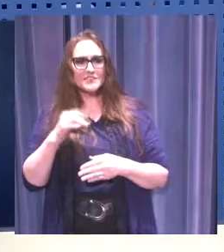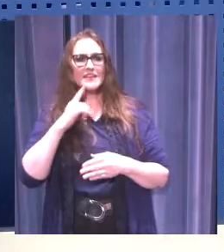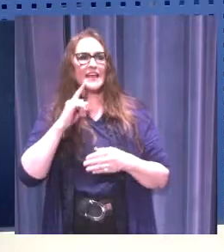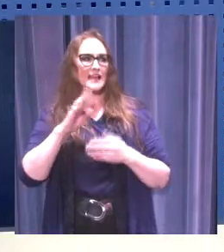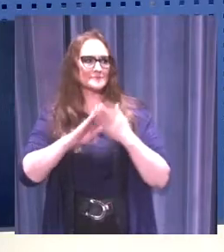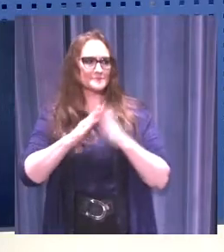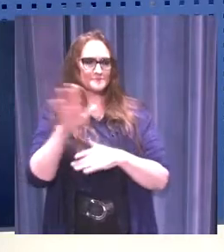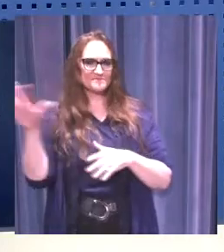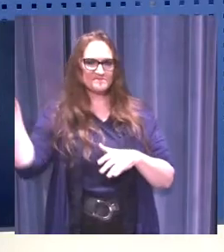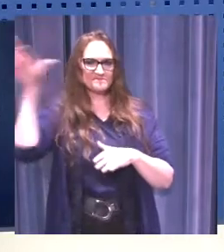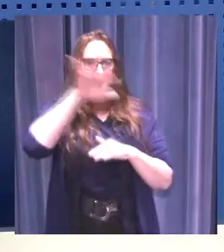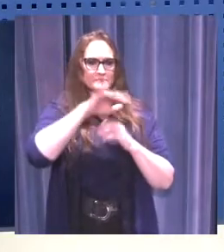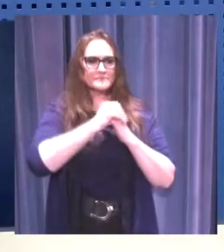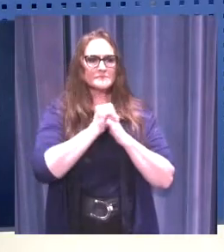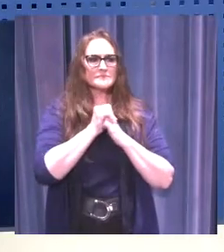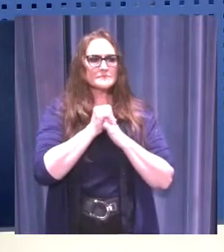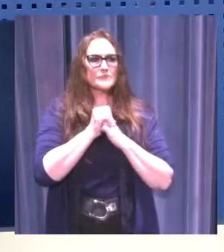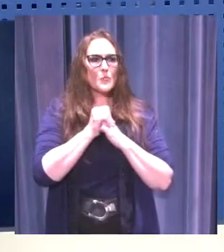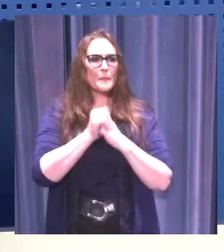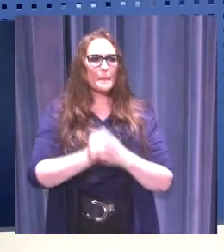community.